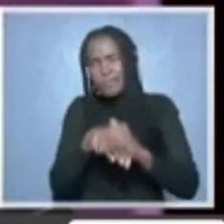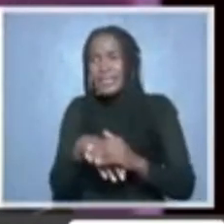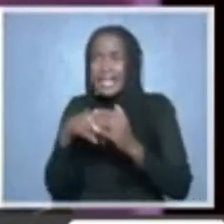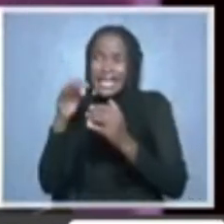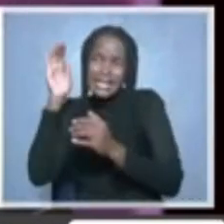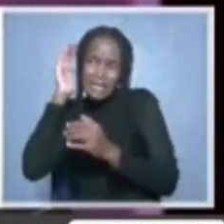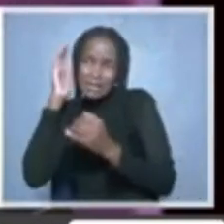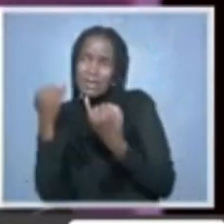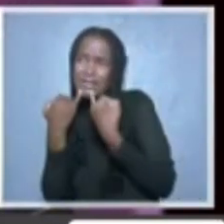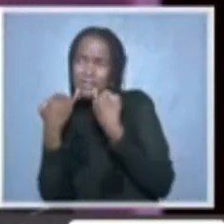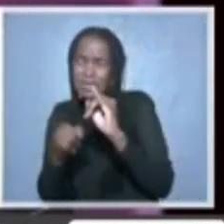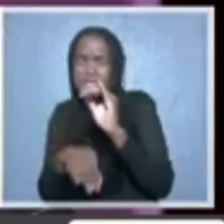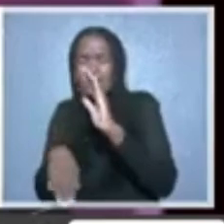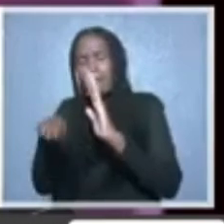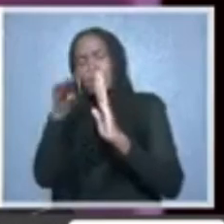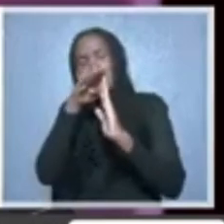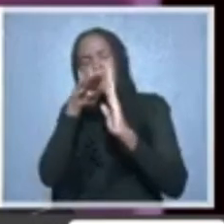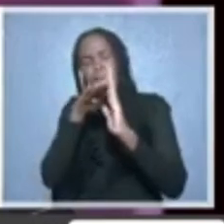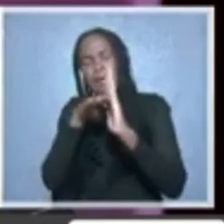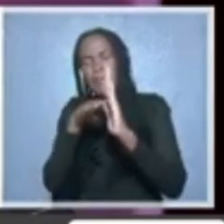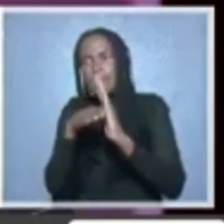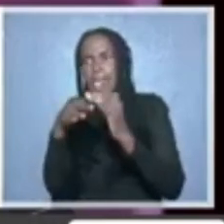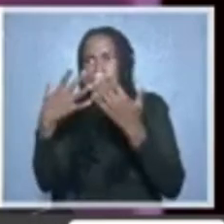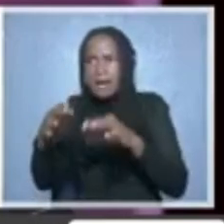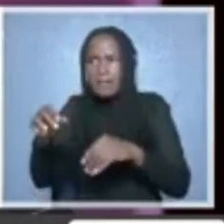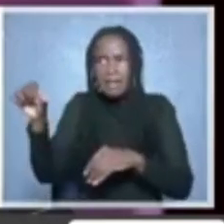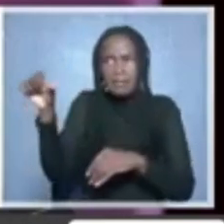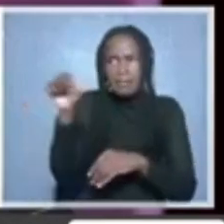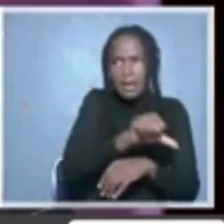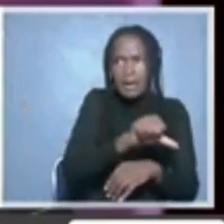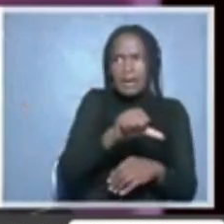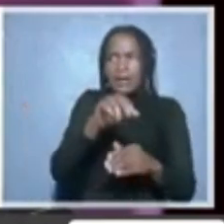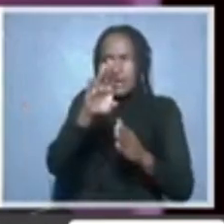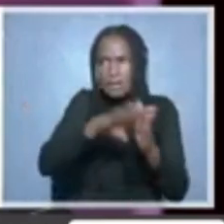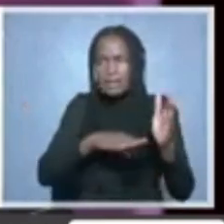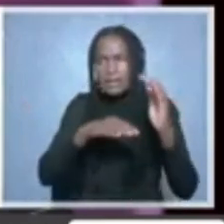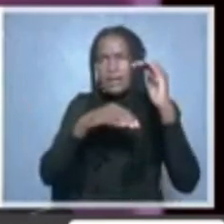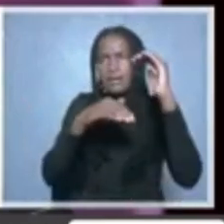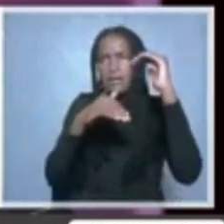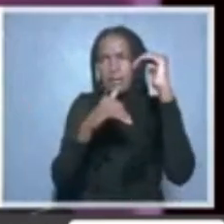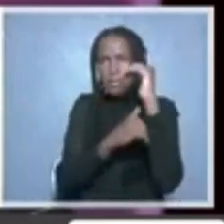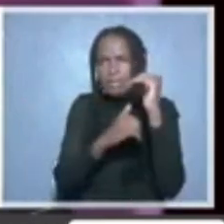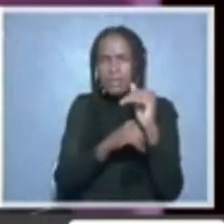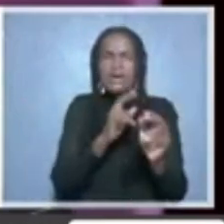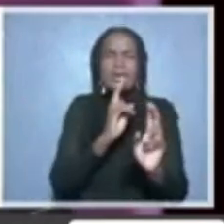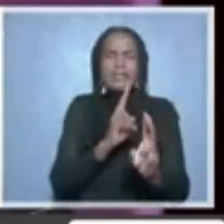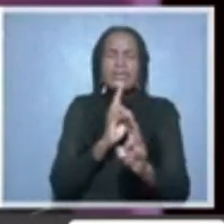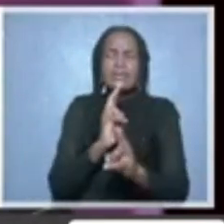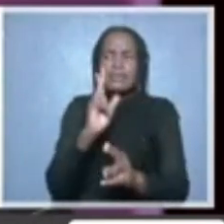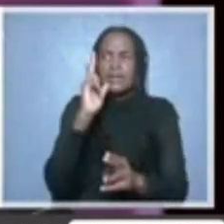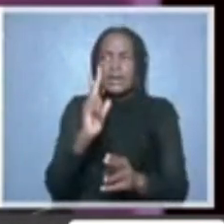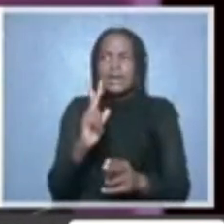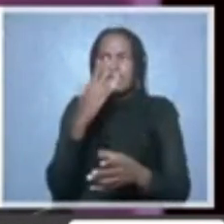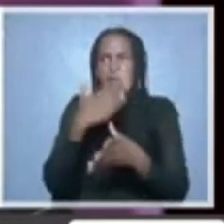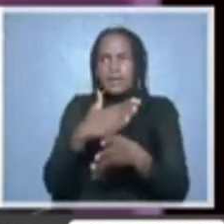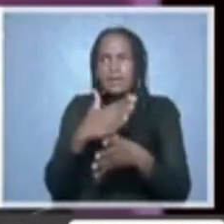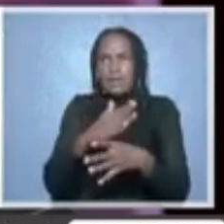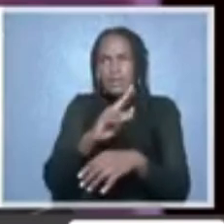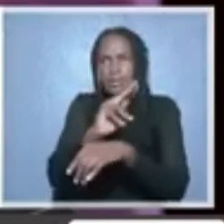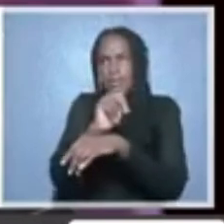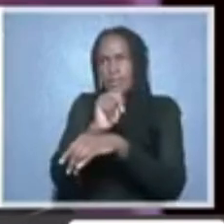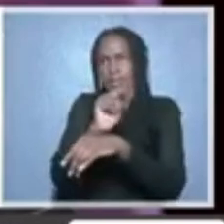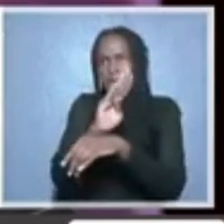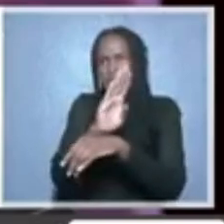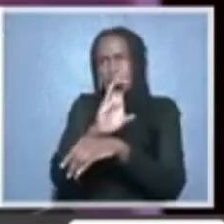teams to say that, look, these are the expectations. This is what we would need to do. And one of our immediate challenges would be